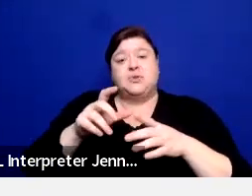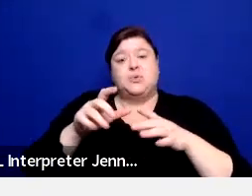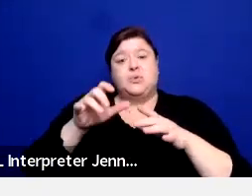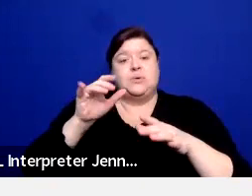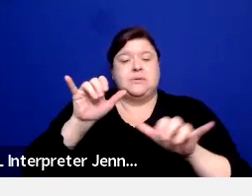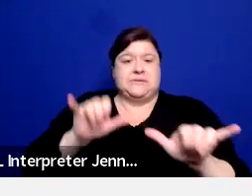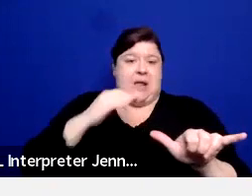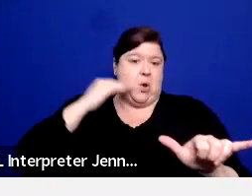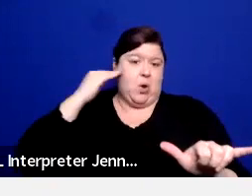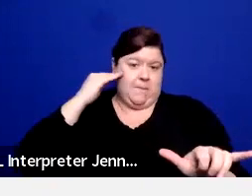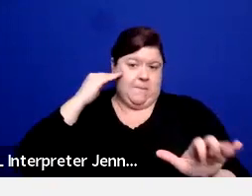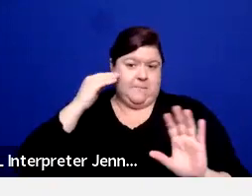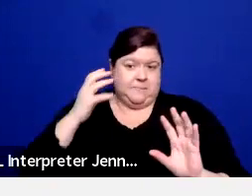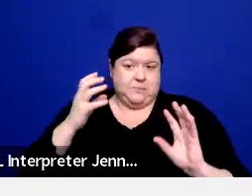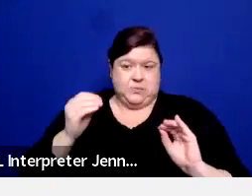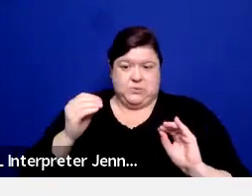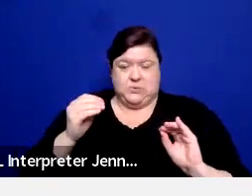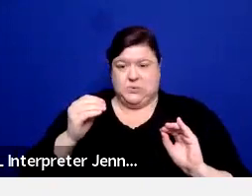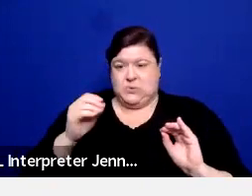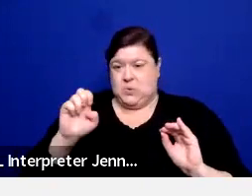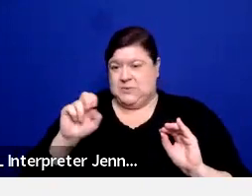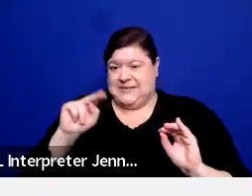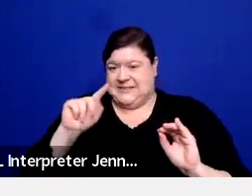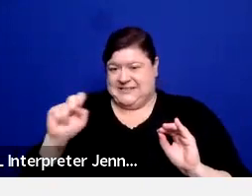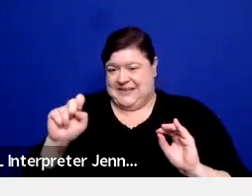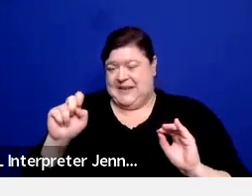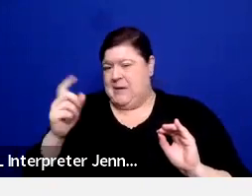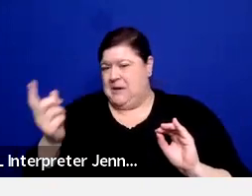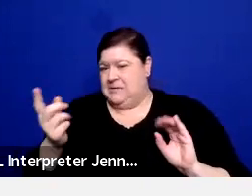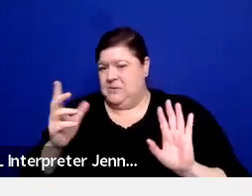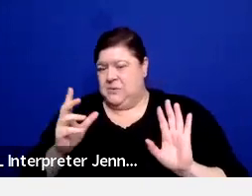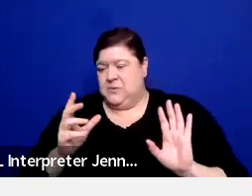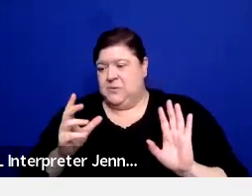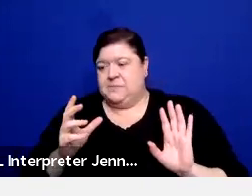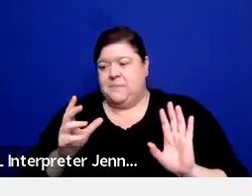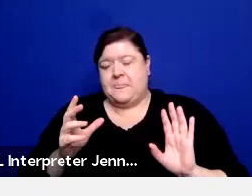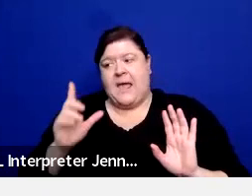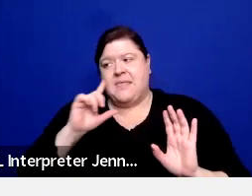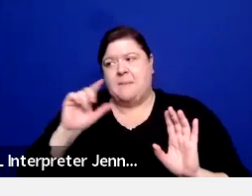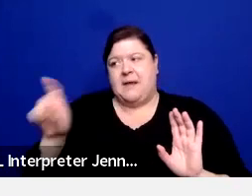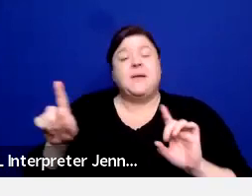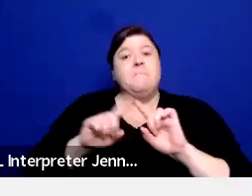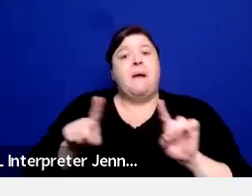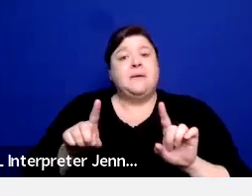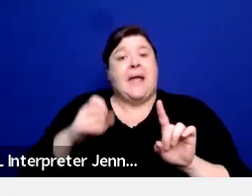So I'm going to lean on my colleague Niti, but let me start us off. So if there's a household member who has tested positive for